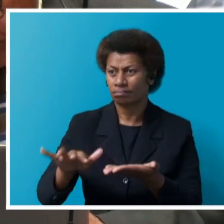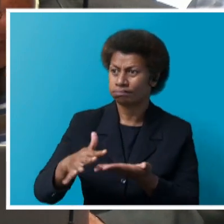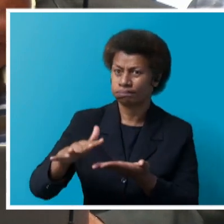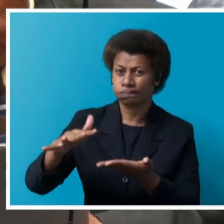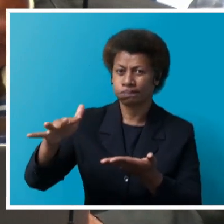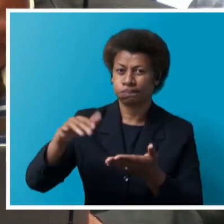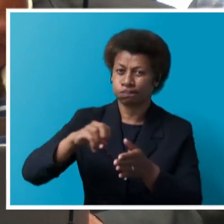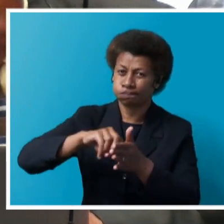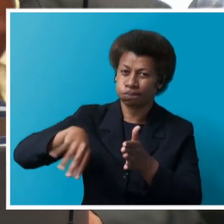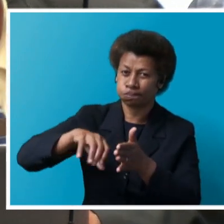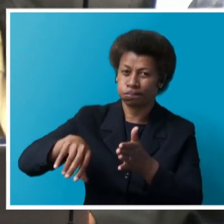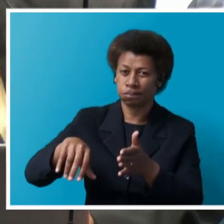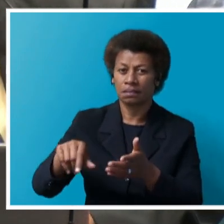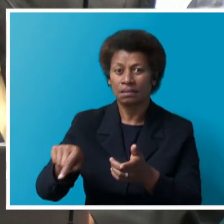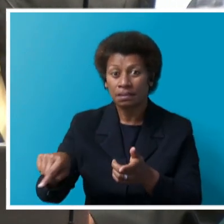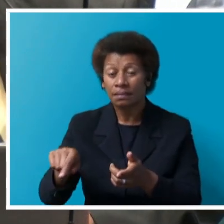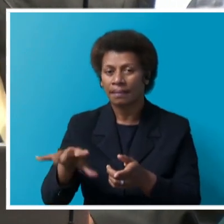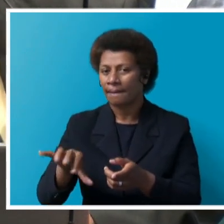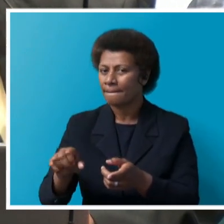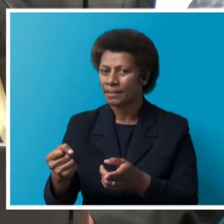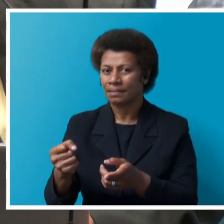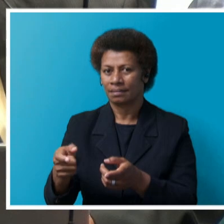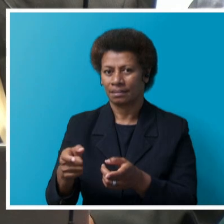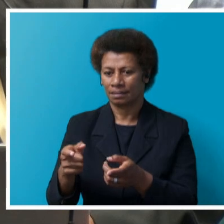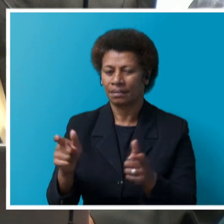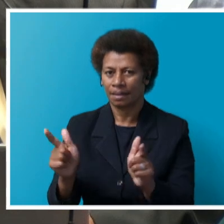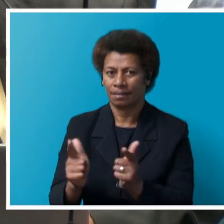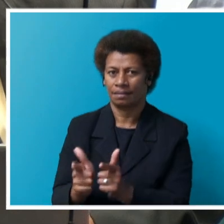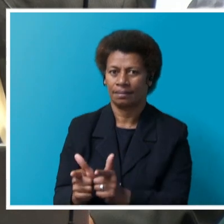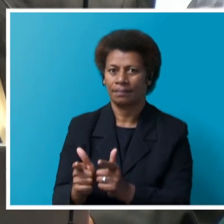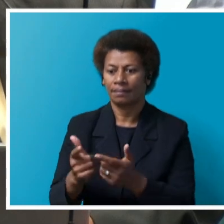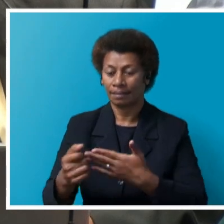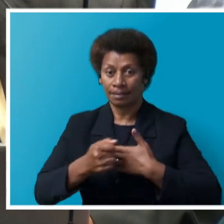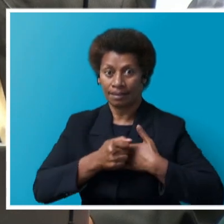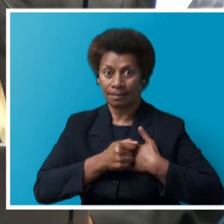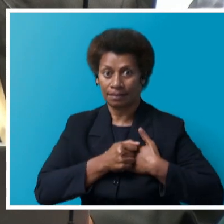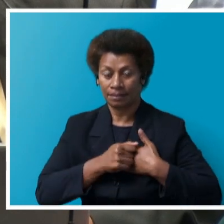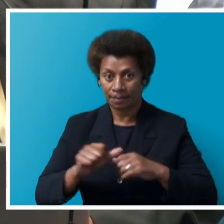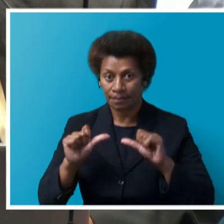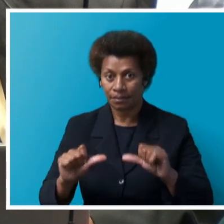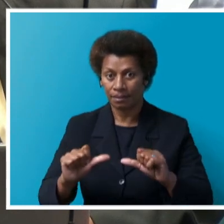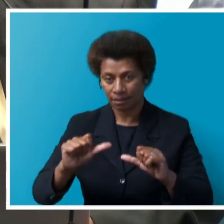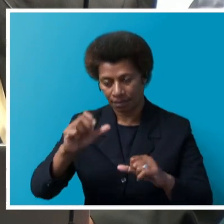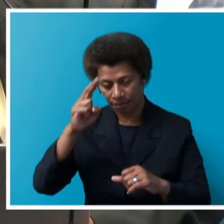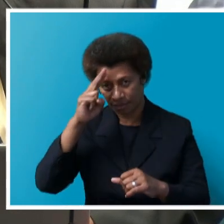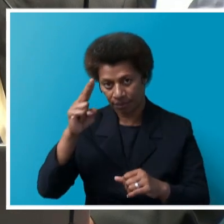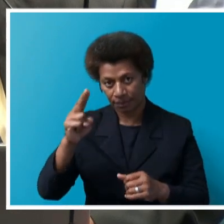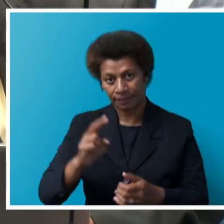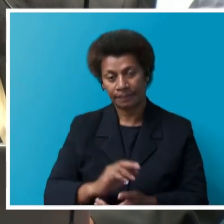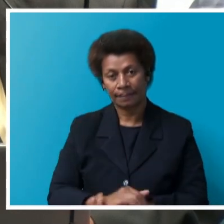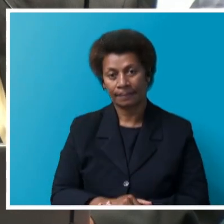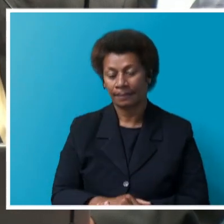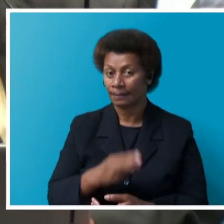delivering multiple core benefits, fostering sustainable development and safeguarding our nation.